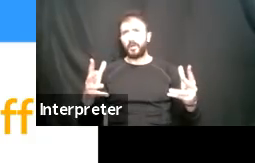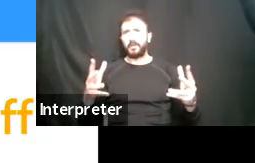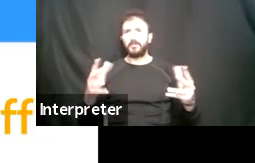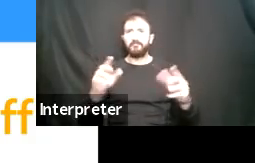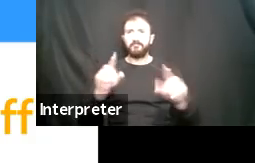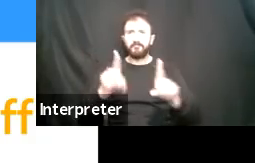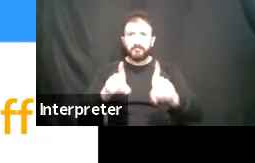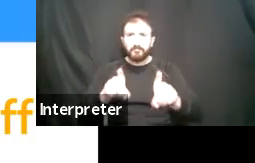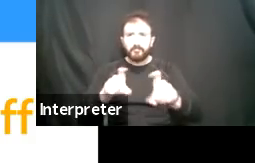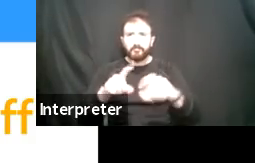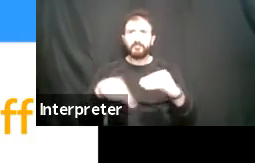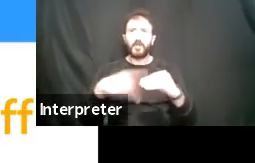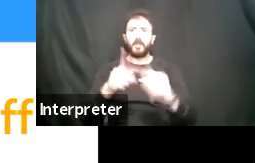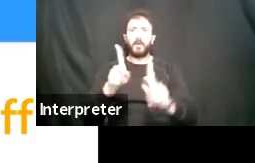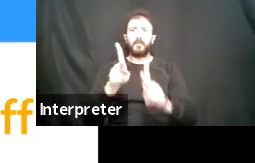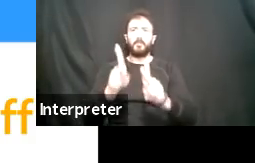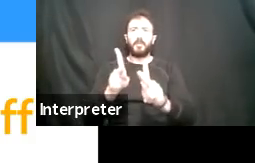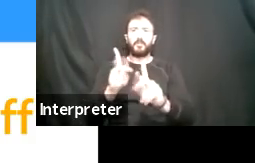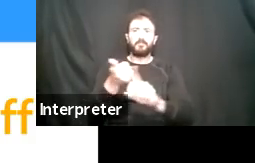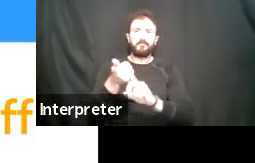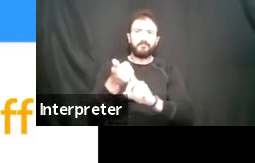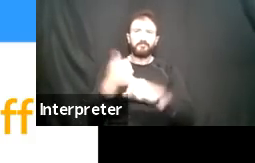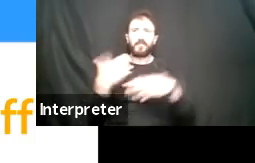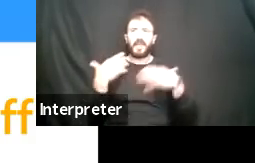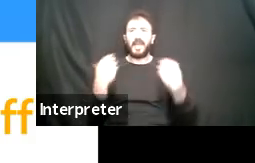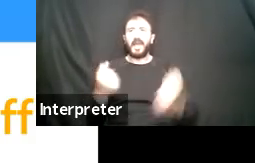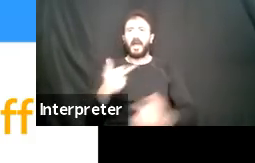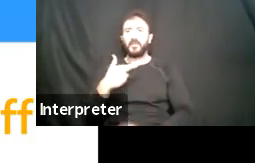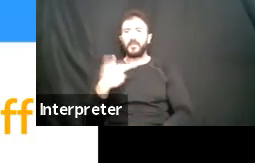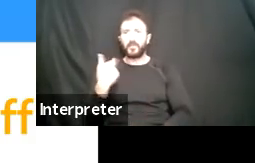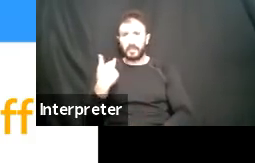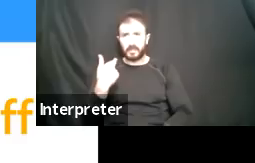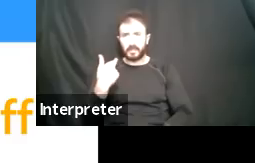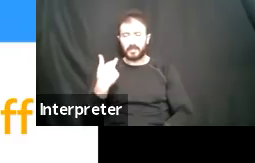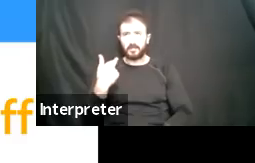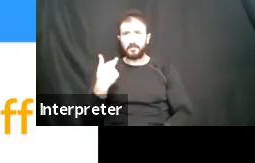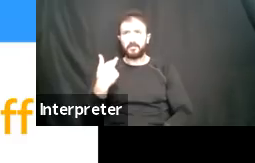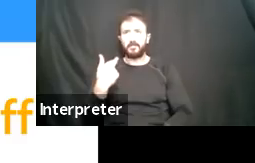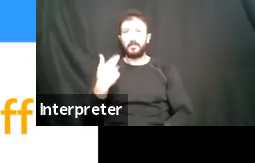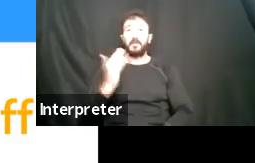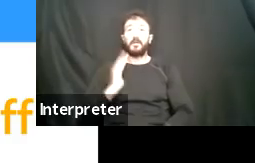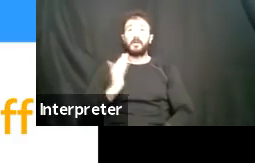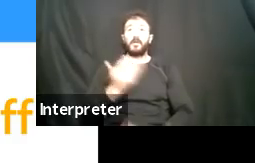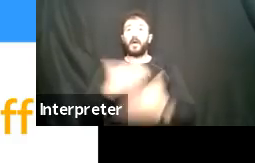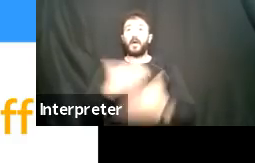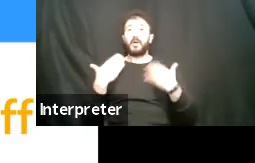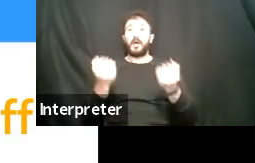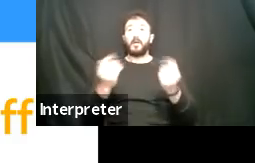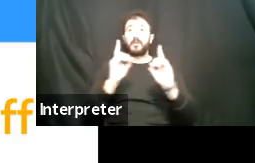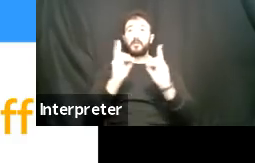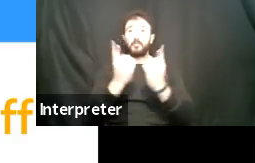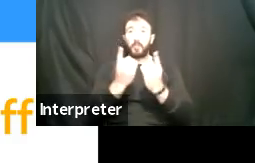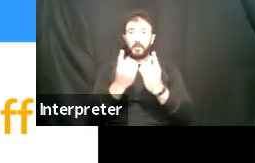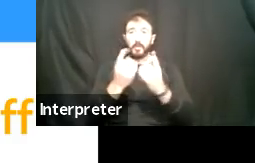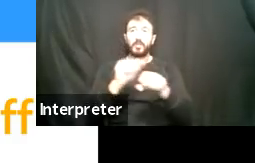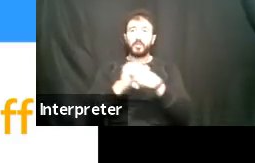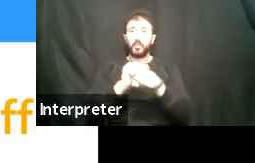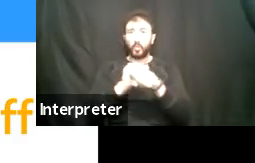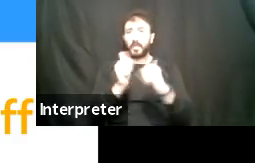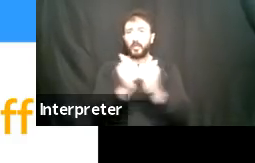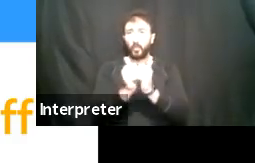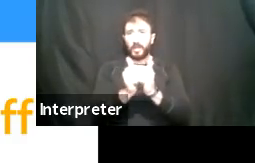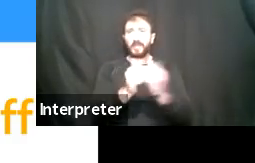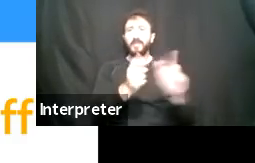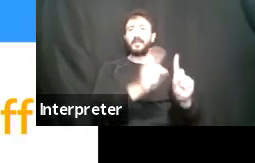human resources department has been working with a variety of agencies, as well as our own local health